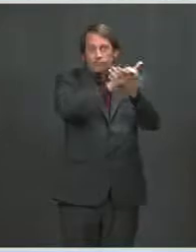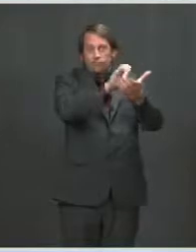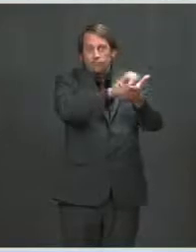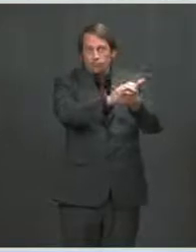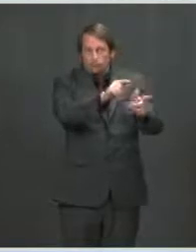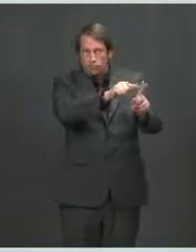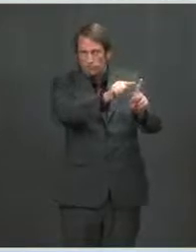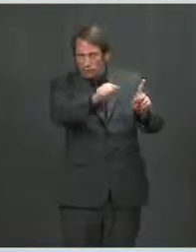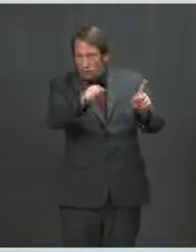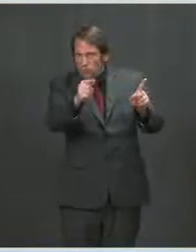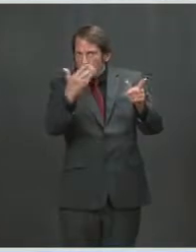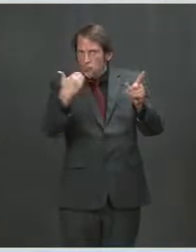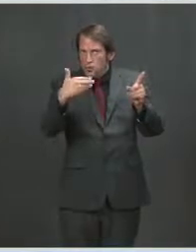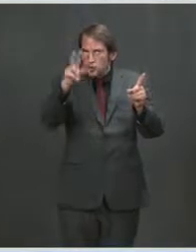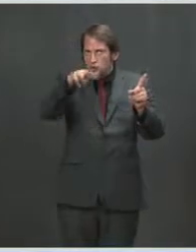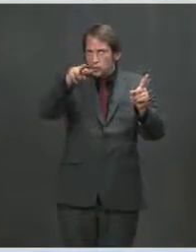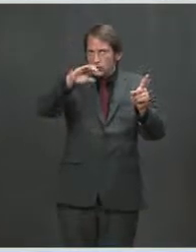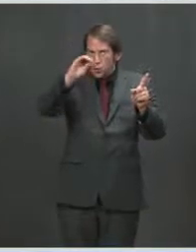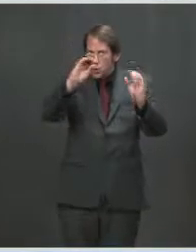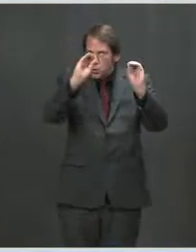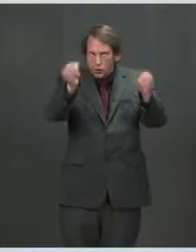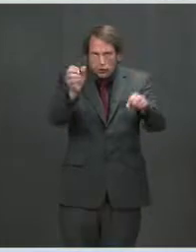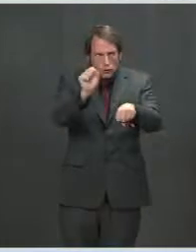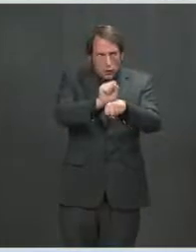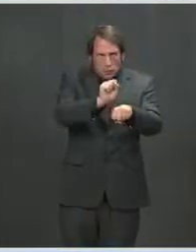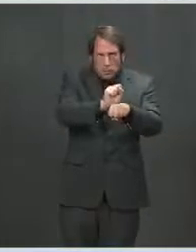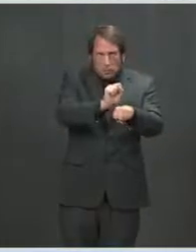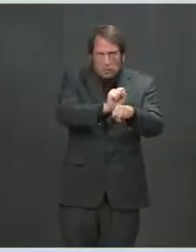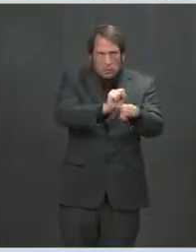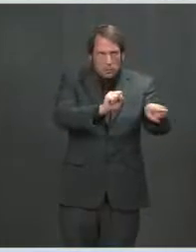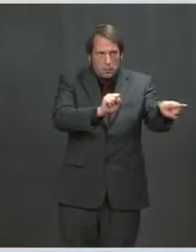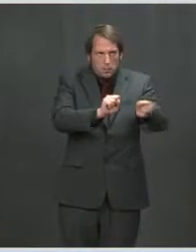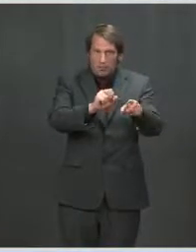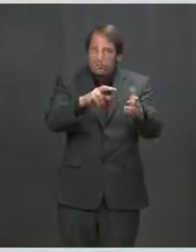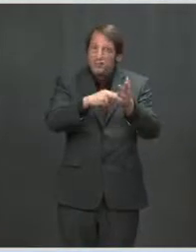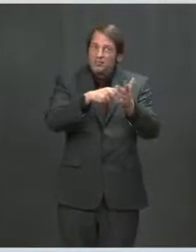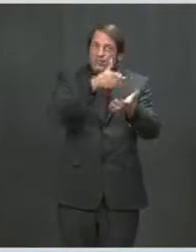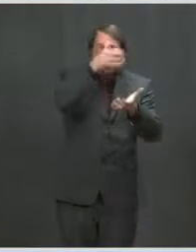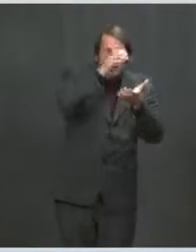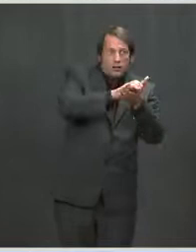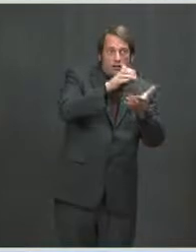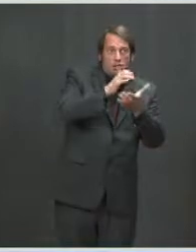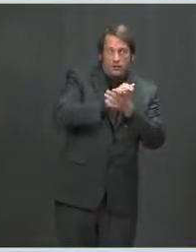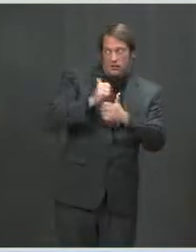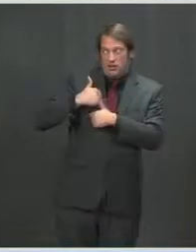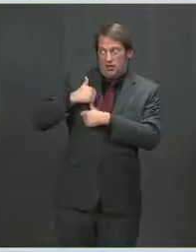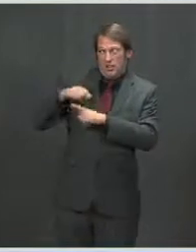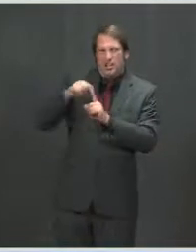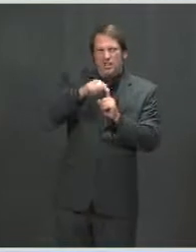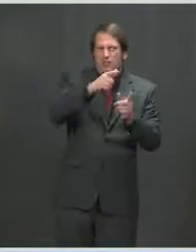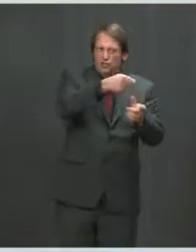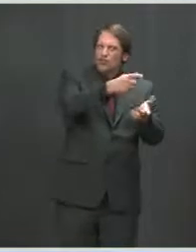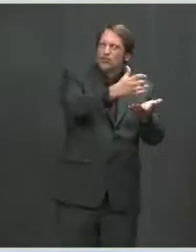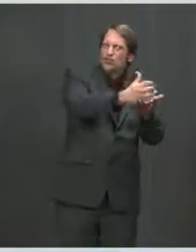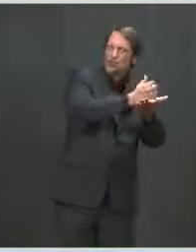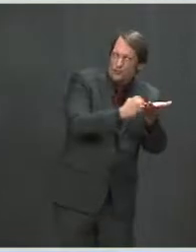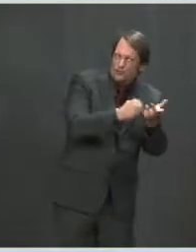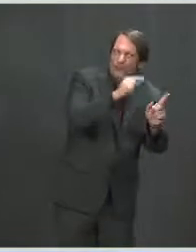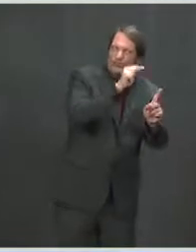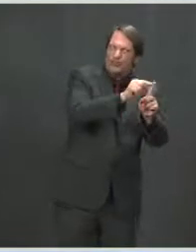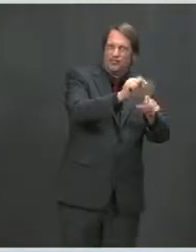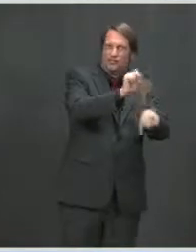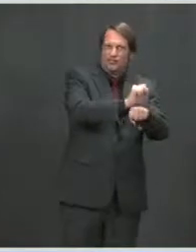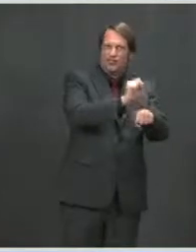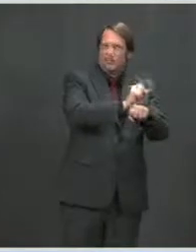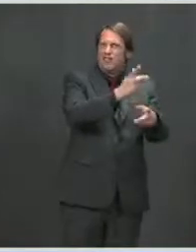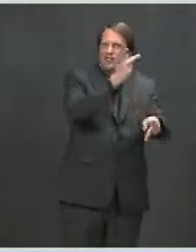Spouses, all of you deserve opportunities to do the work you love, whether that means keeping your job when you move